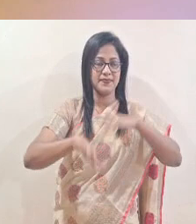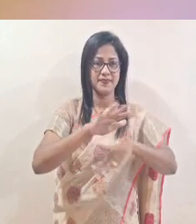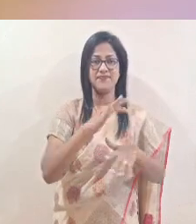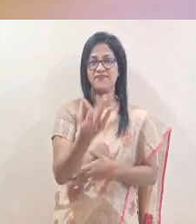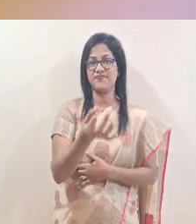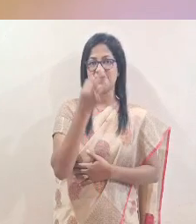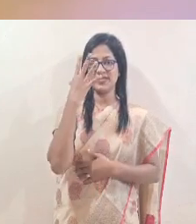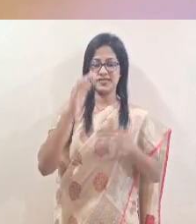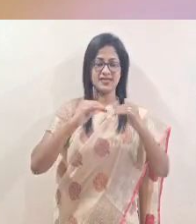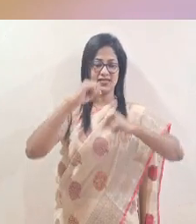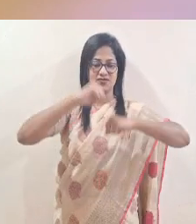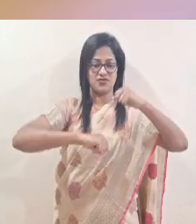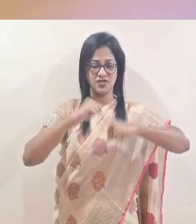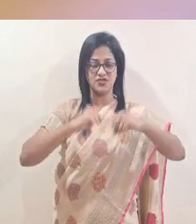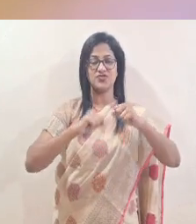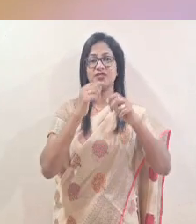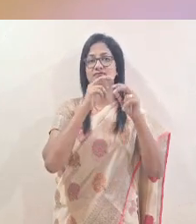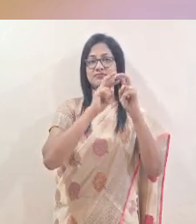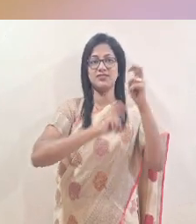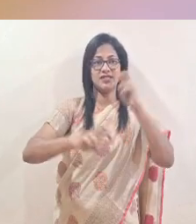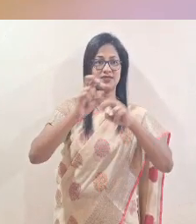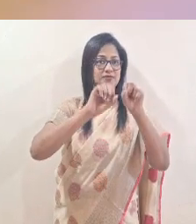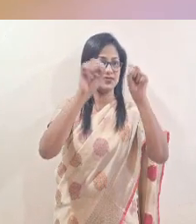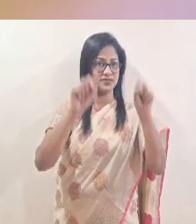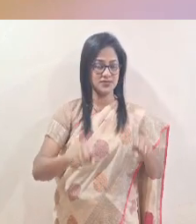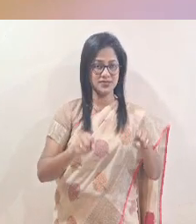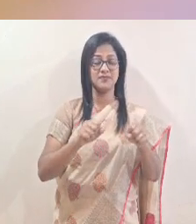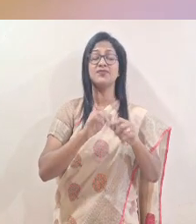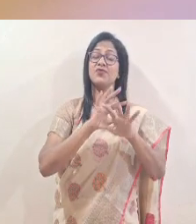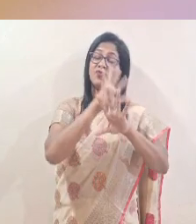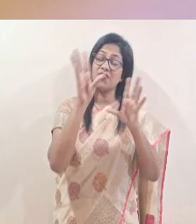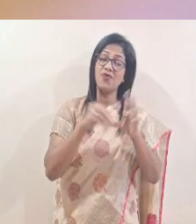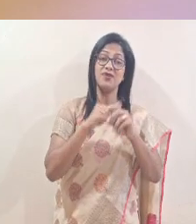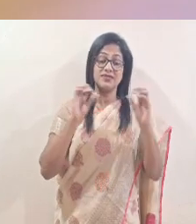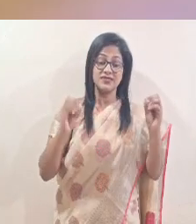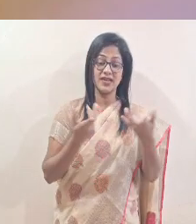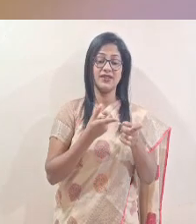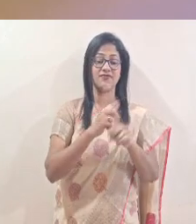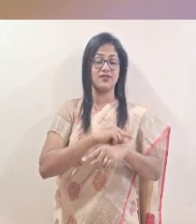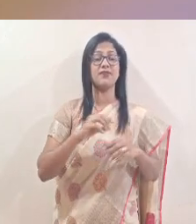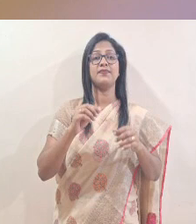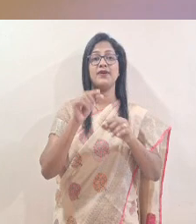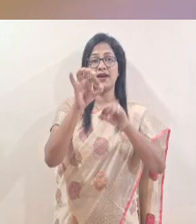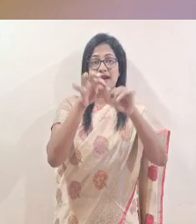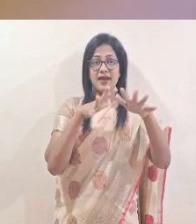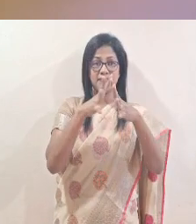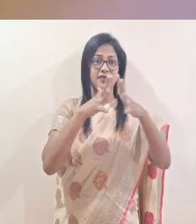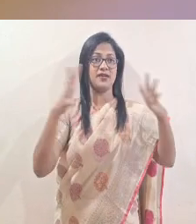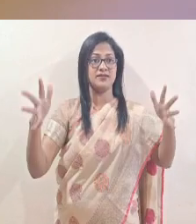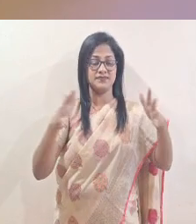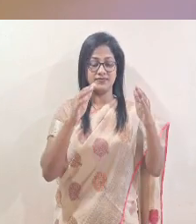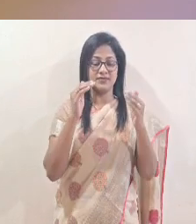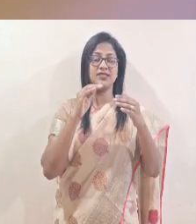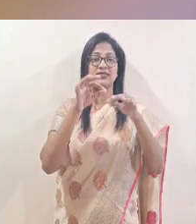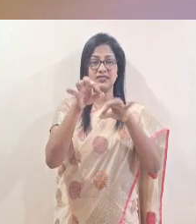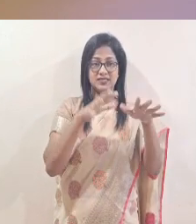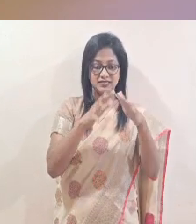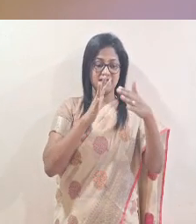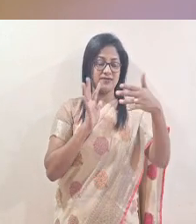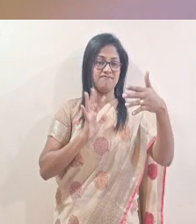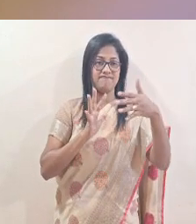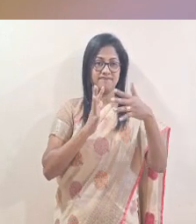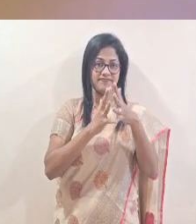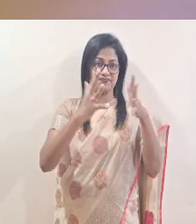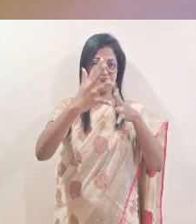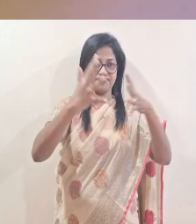resilient structures of the transportation systems. So I would say that everything starts by urbanization. So expansion of the city or compact